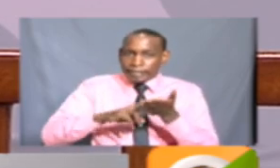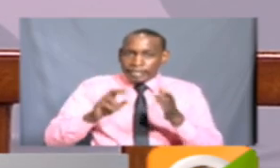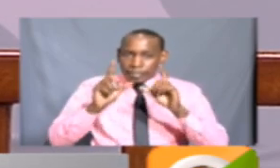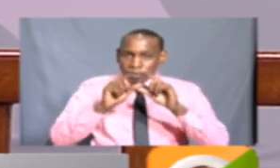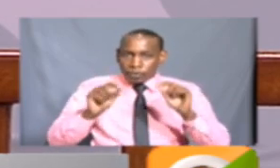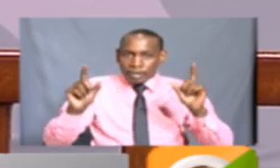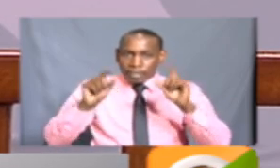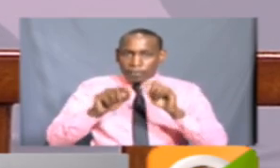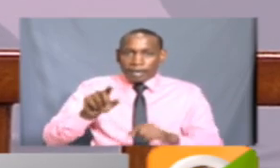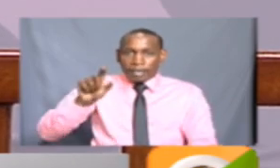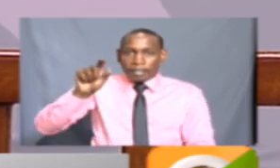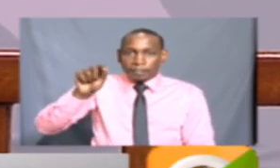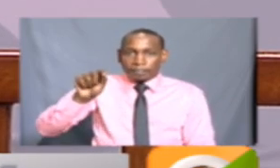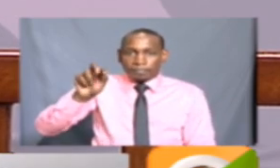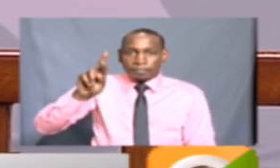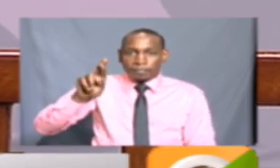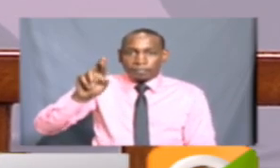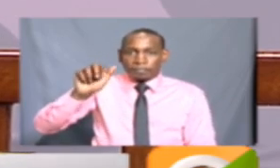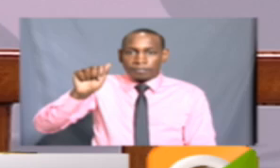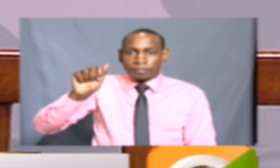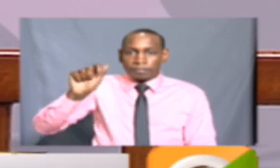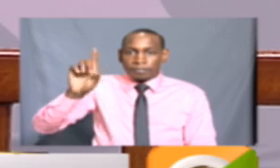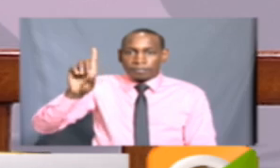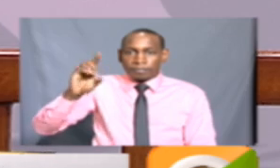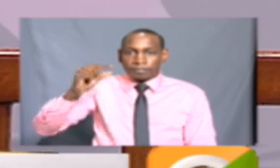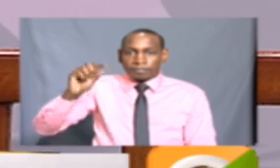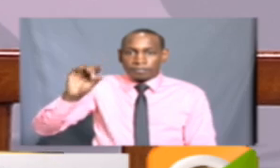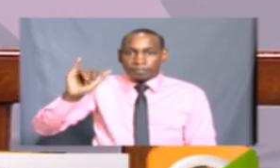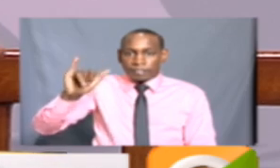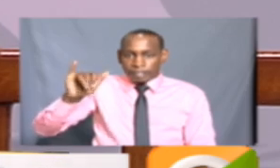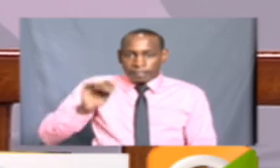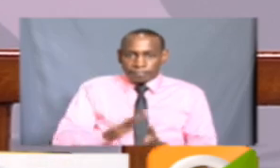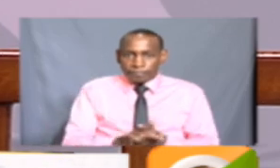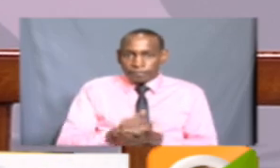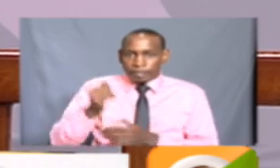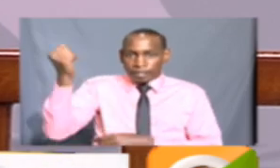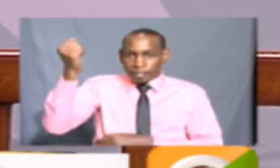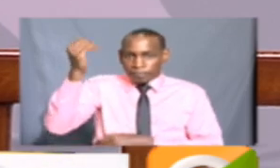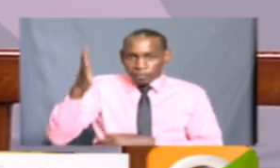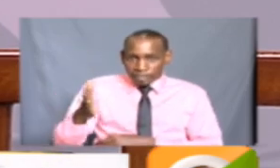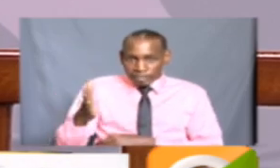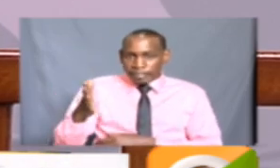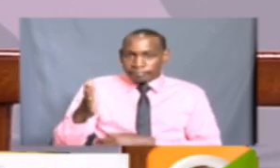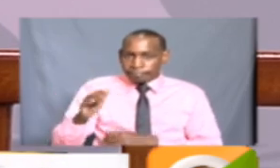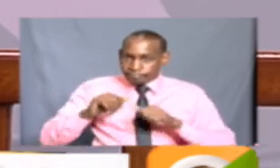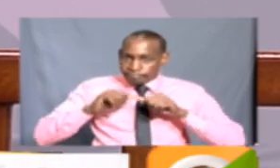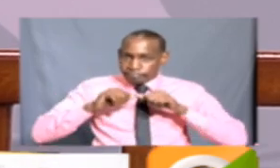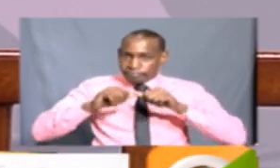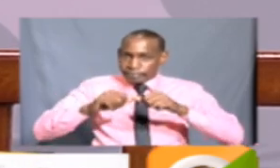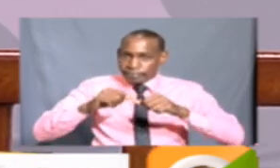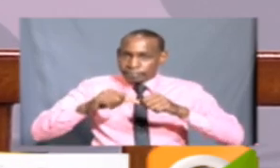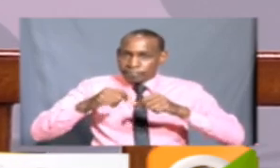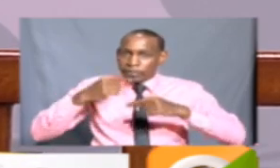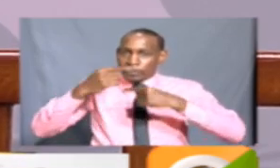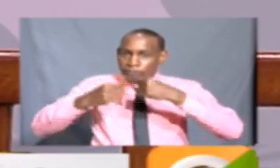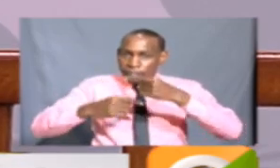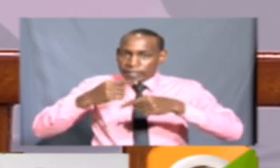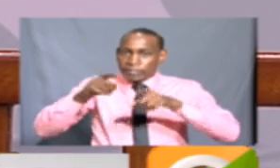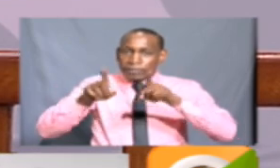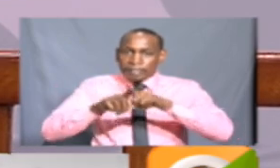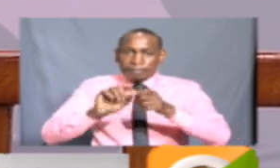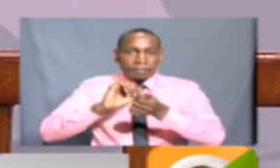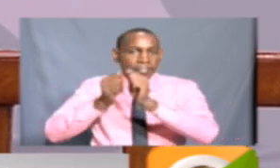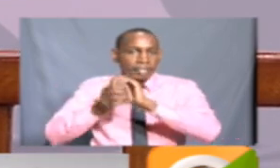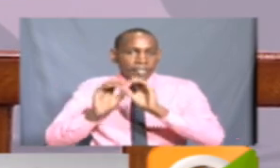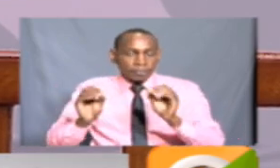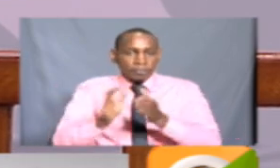tragedy because it is appropriate this evening, is that the political players remain the same. If you look at the players,